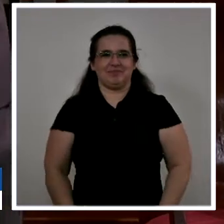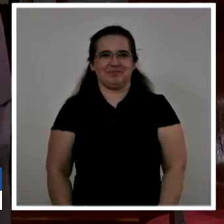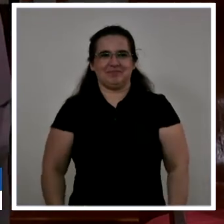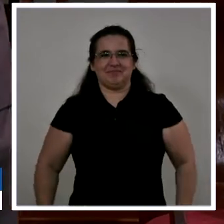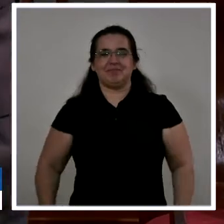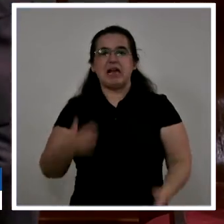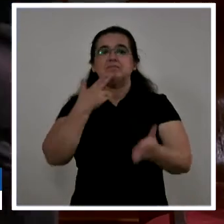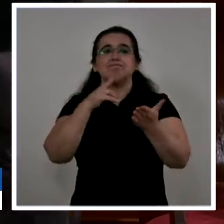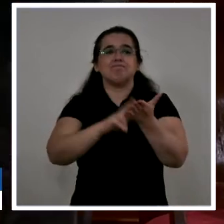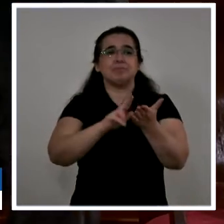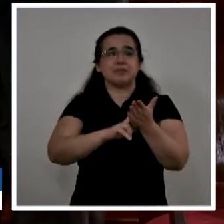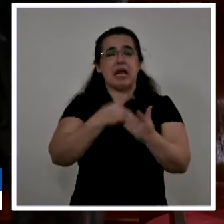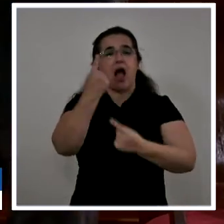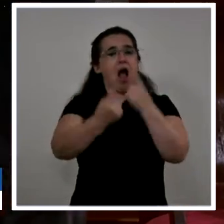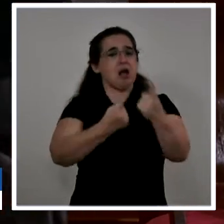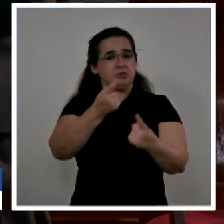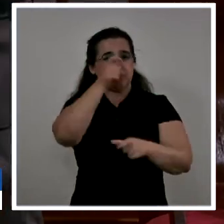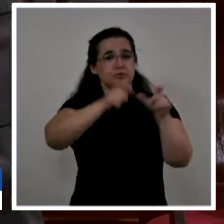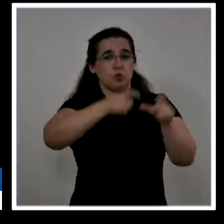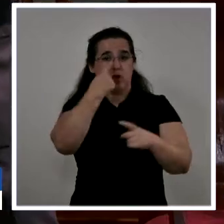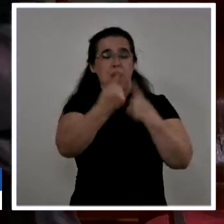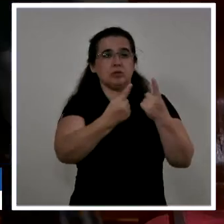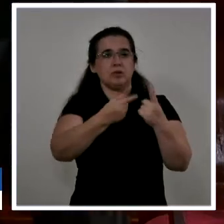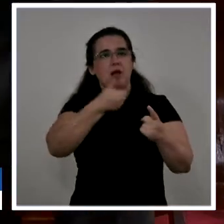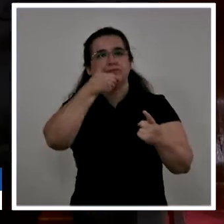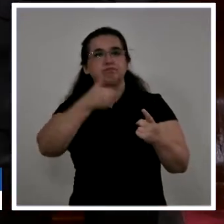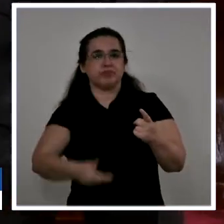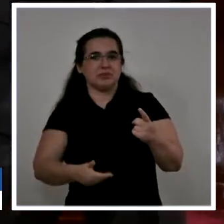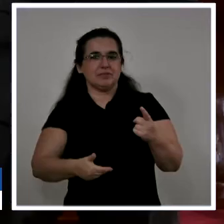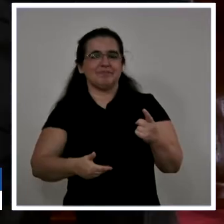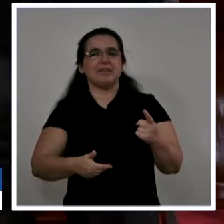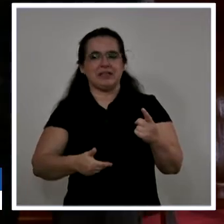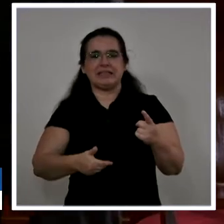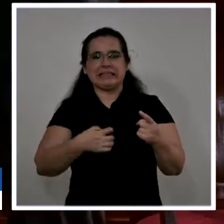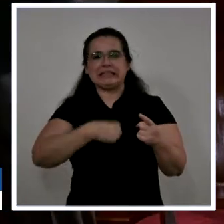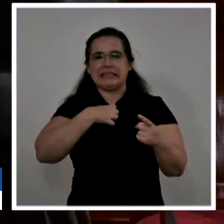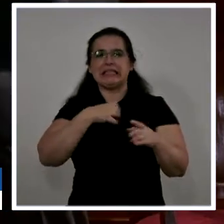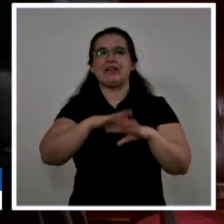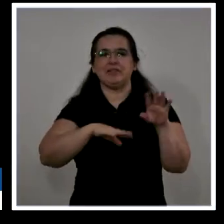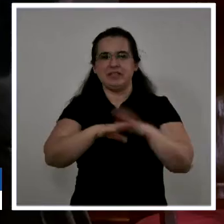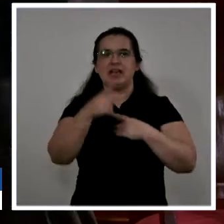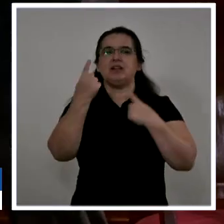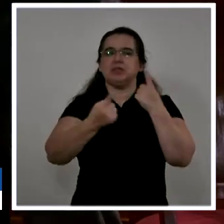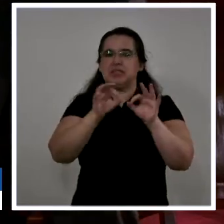did? E na verdade, alguns de vocês já têm a experiência agora de estarem a sentir que estão a fazer algumas dessas coisas já?